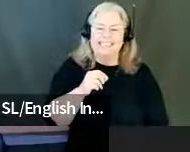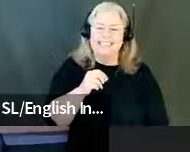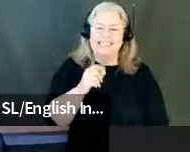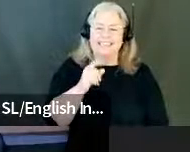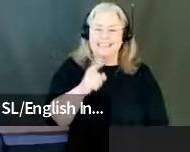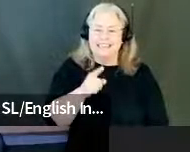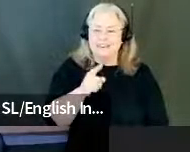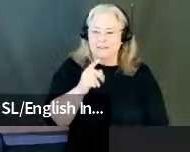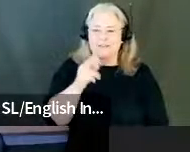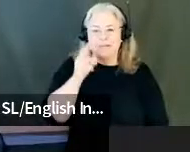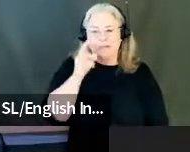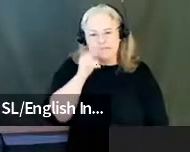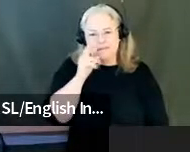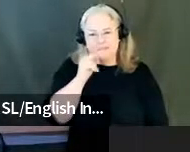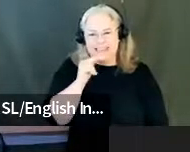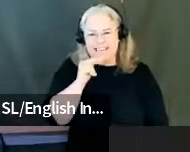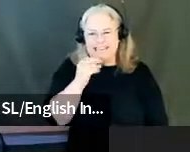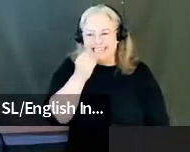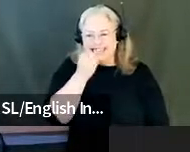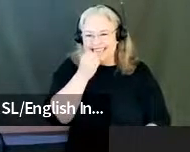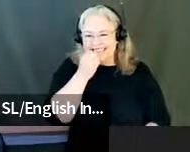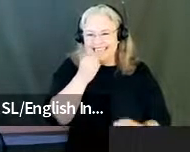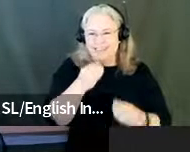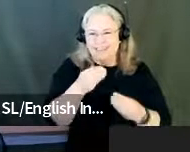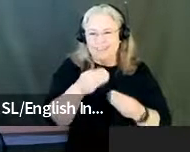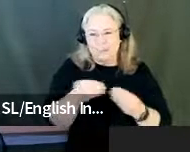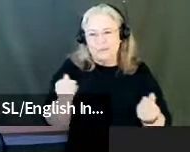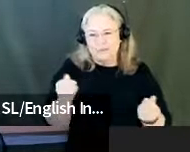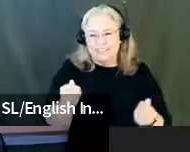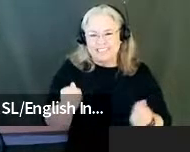was a funny eating solution.